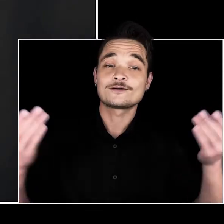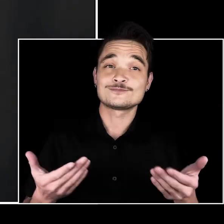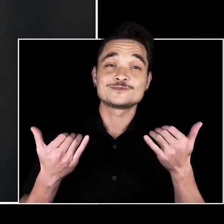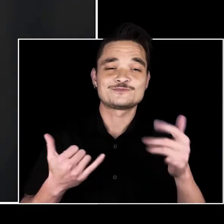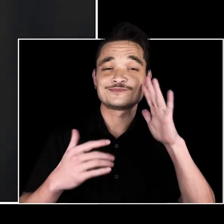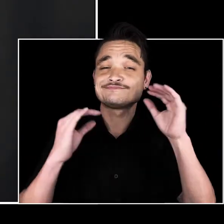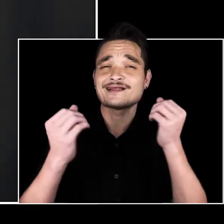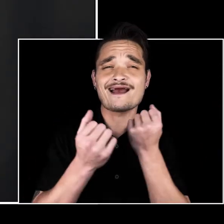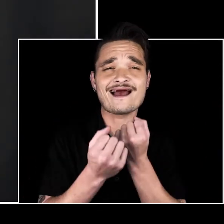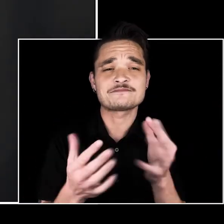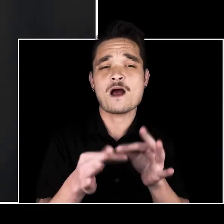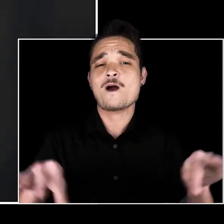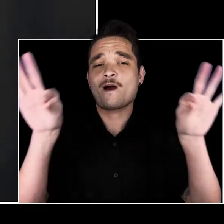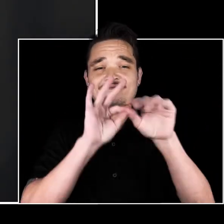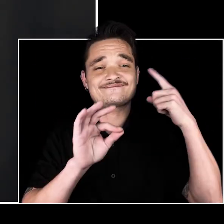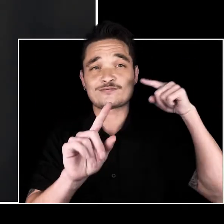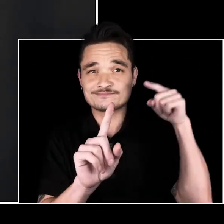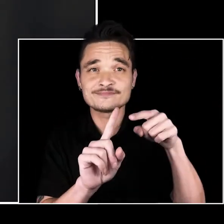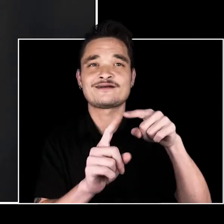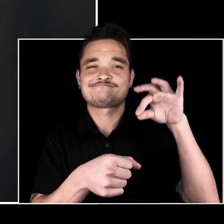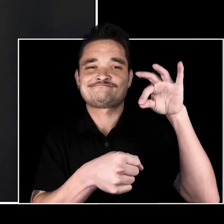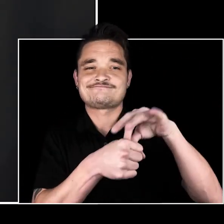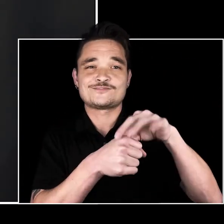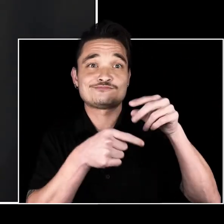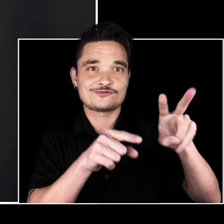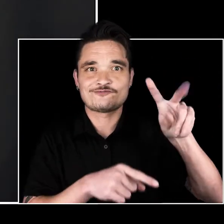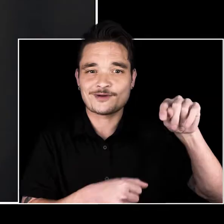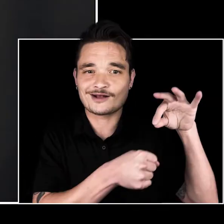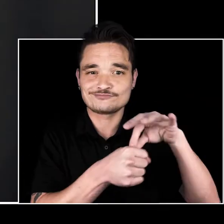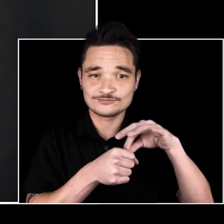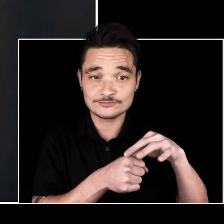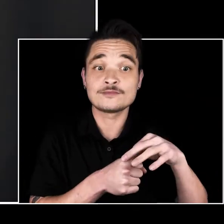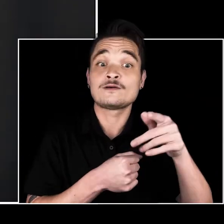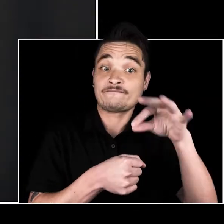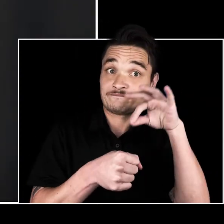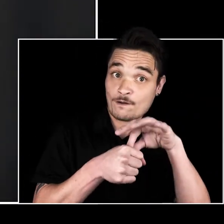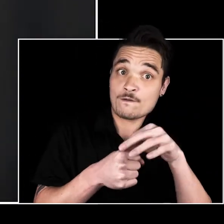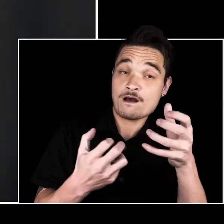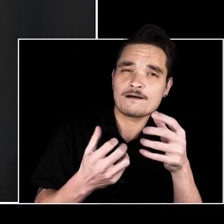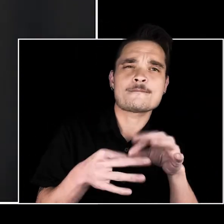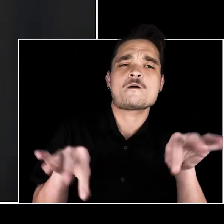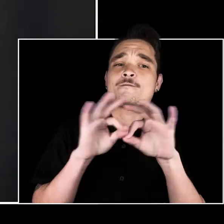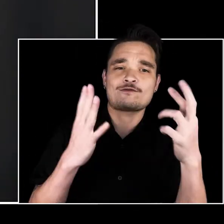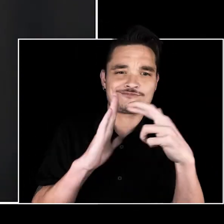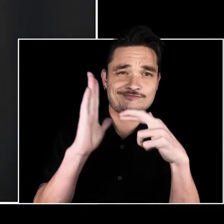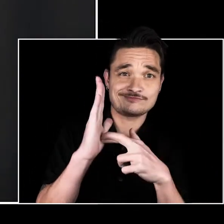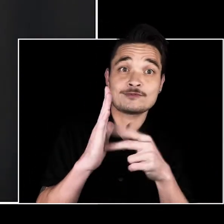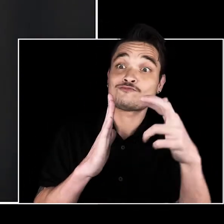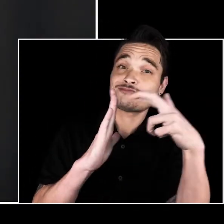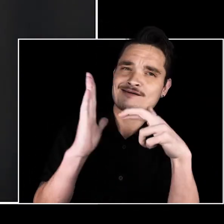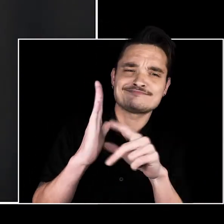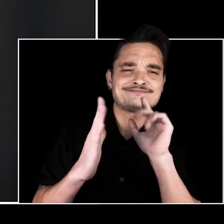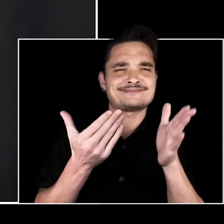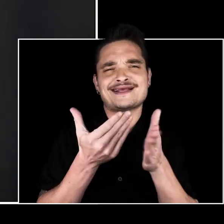Welcome! We're going to teach you everything you need to know about how to vote in Vermont elections. In order to vote in Vermont, you need to be registered